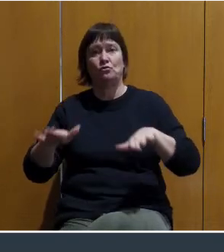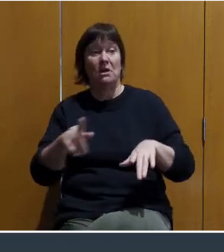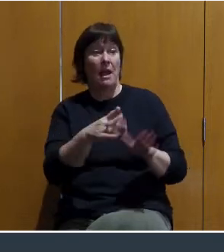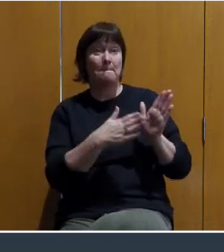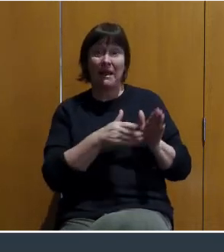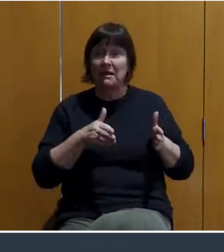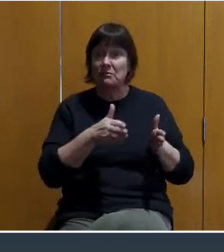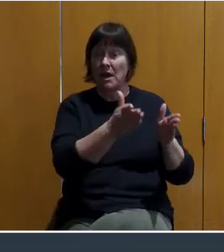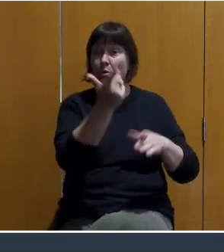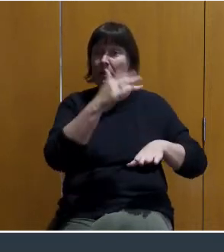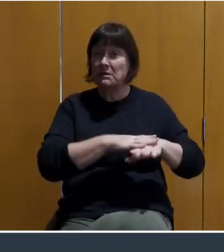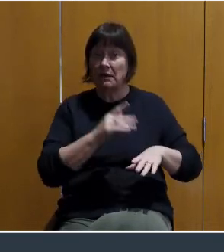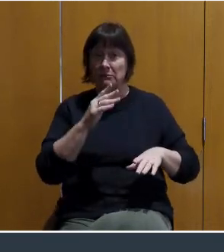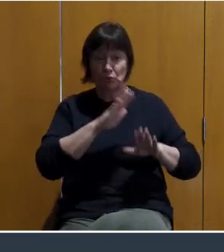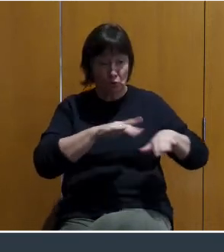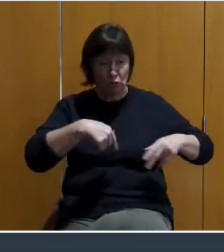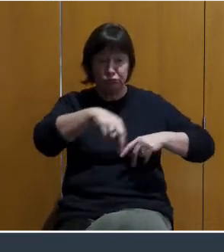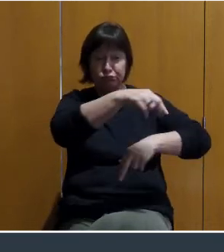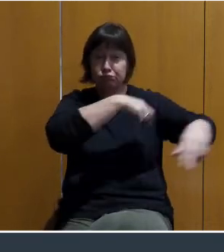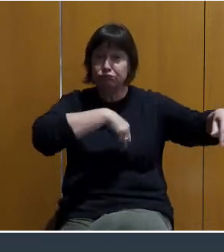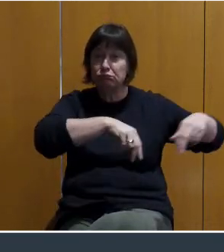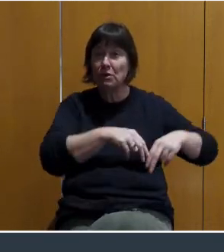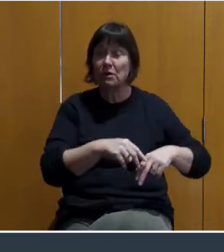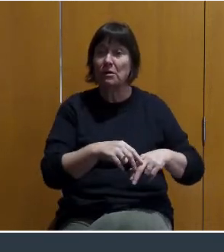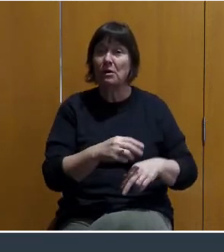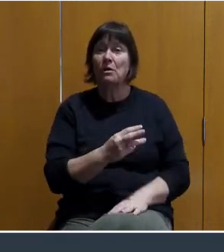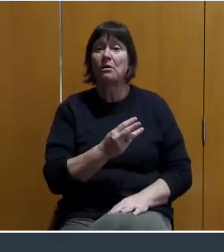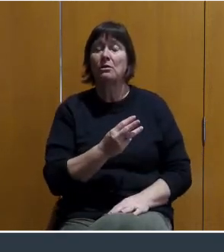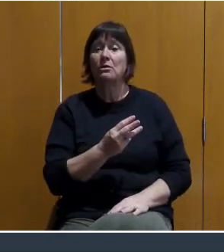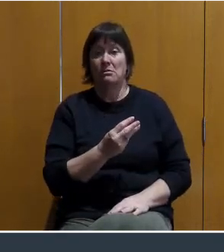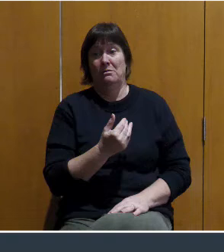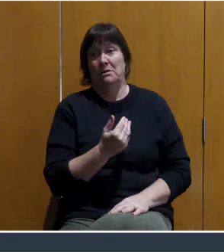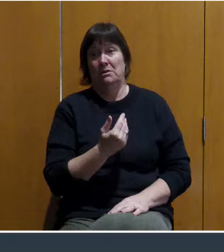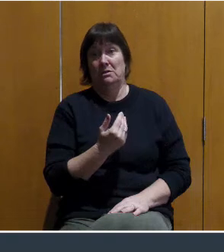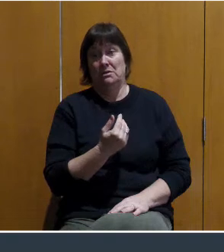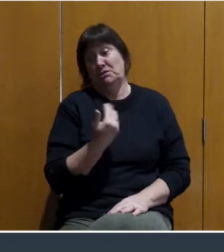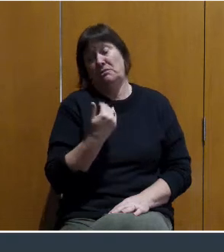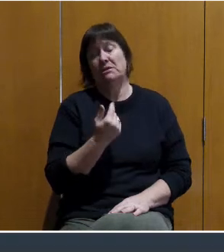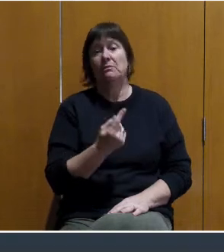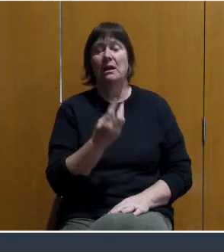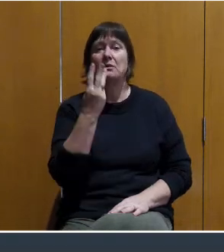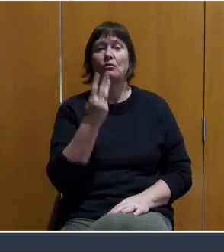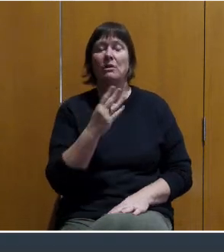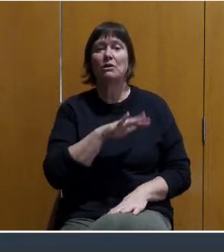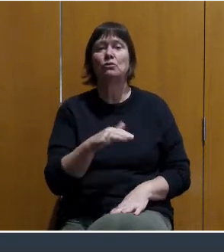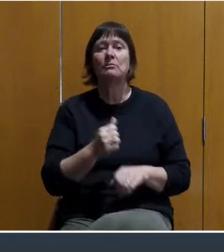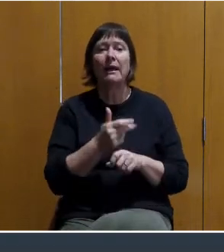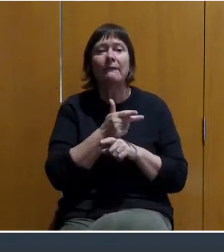wandering through all times of the day. We had 3 little children making a video on our property the other day. It was absolutely